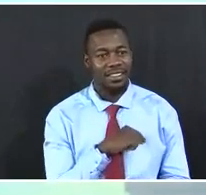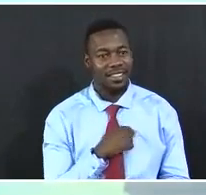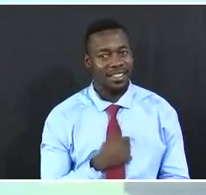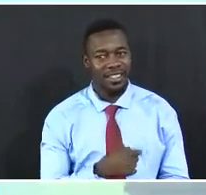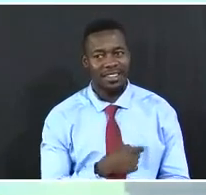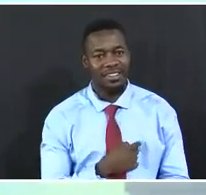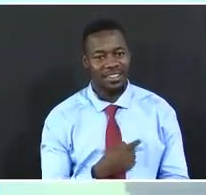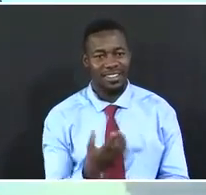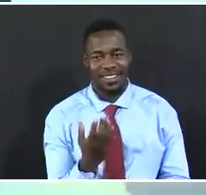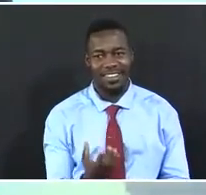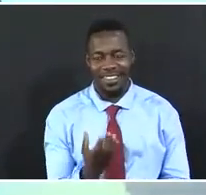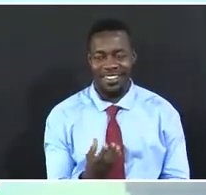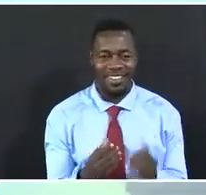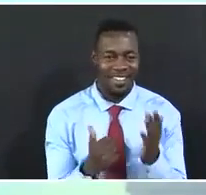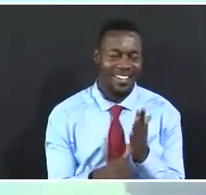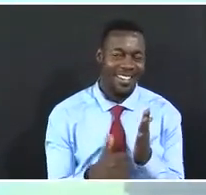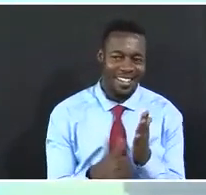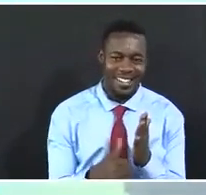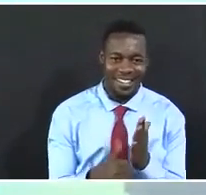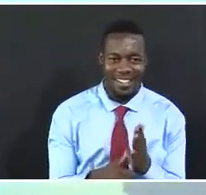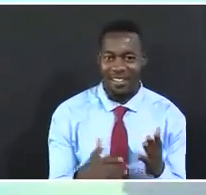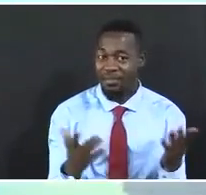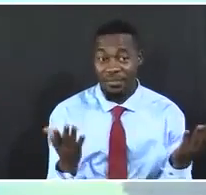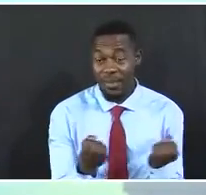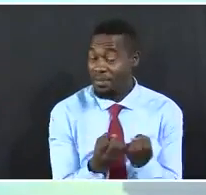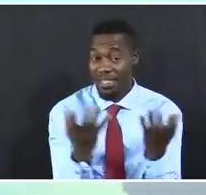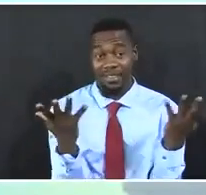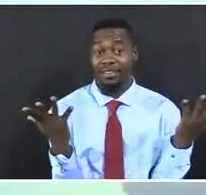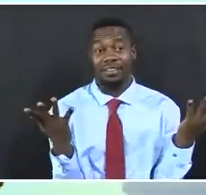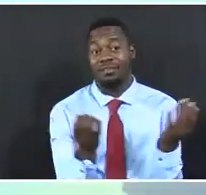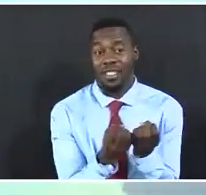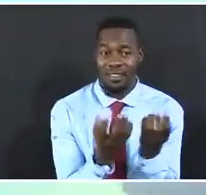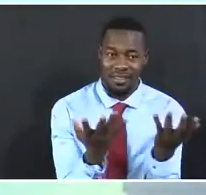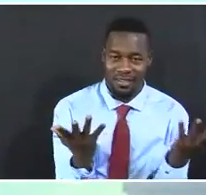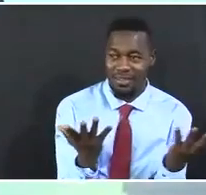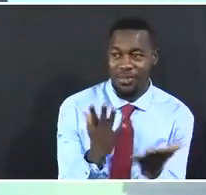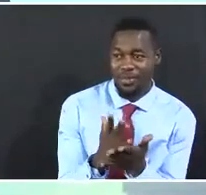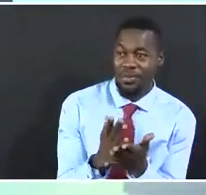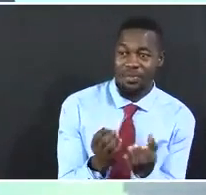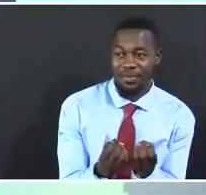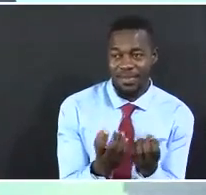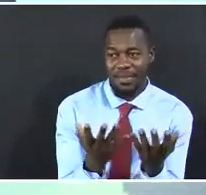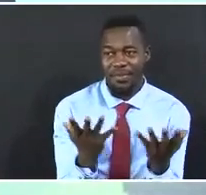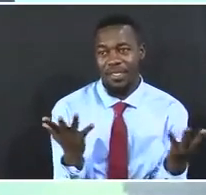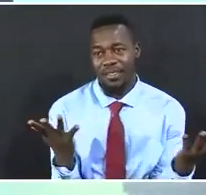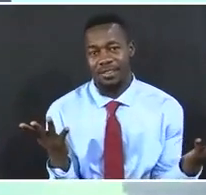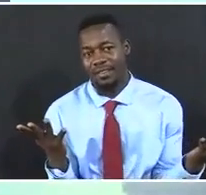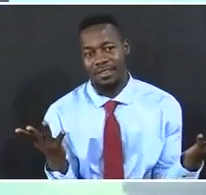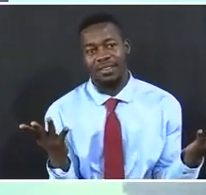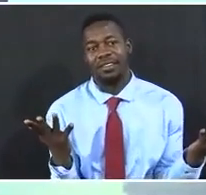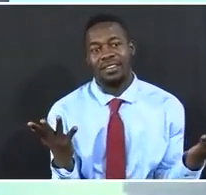may have difficulty ascending the mountain of the Lord.